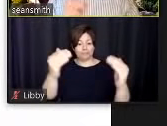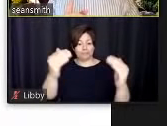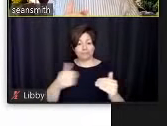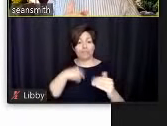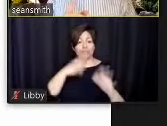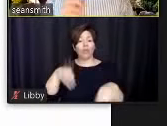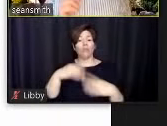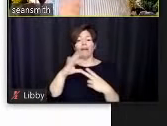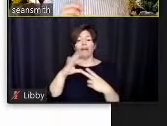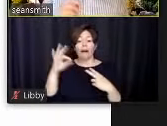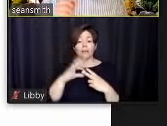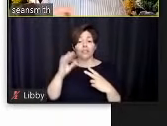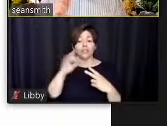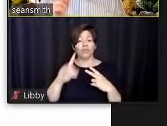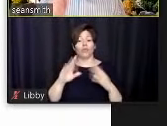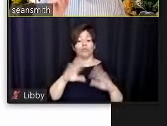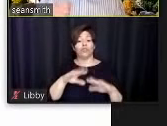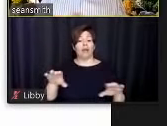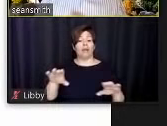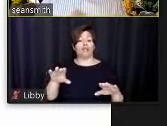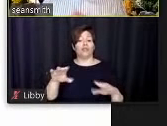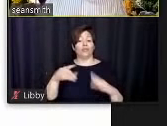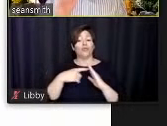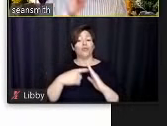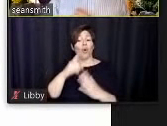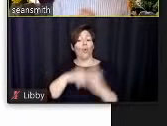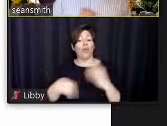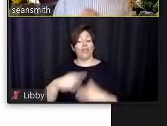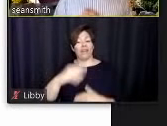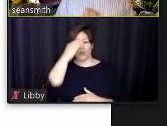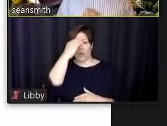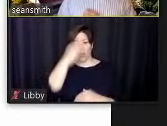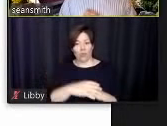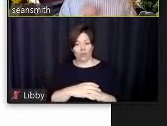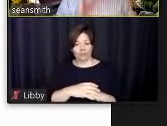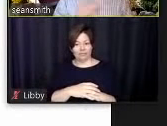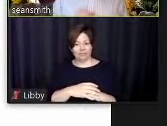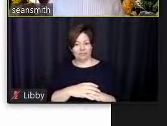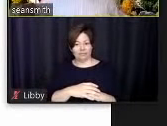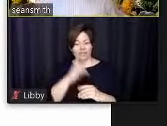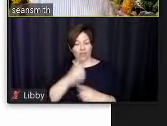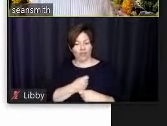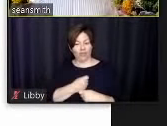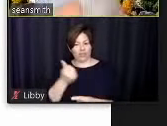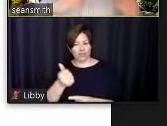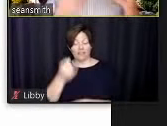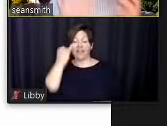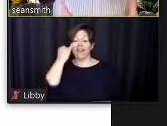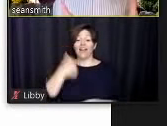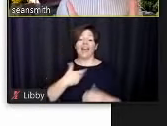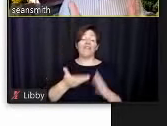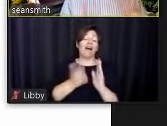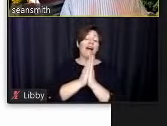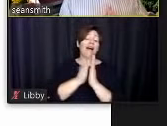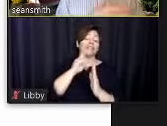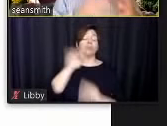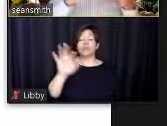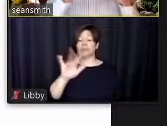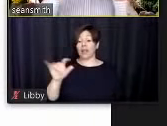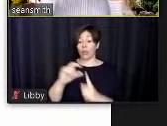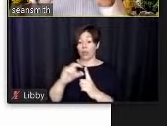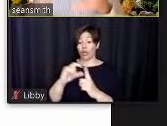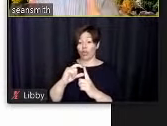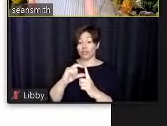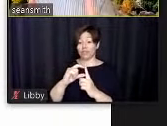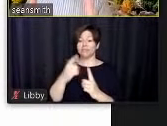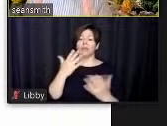for the child to show what they know, to express themselves. If I'm asking them to do some spelling words, I may do